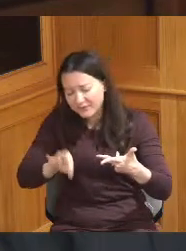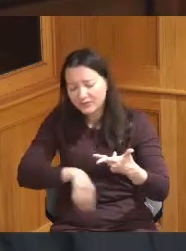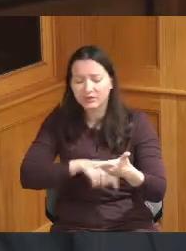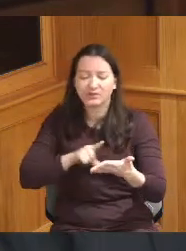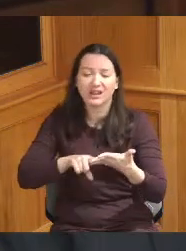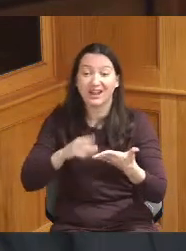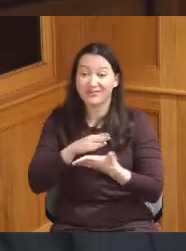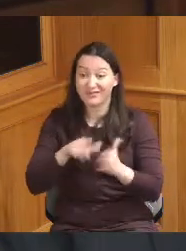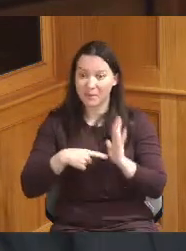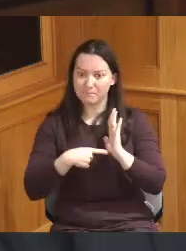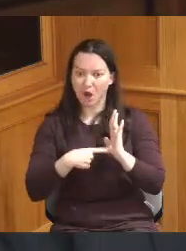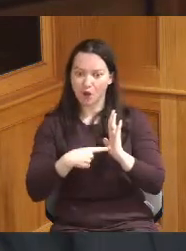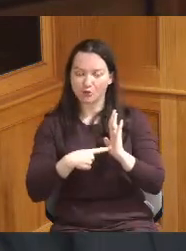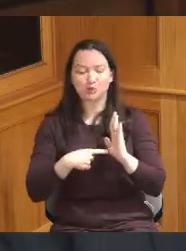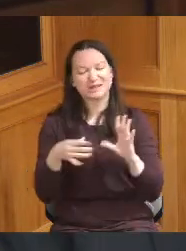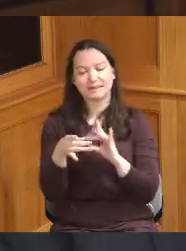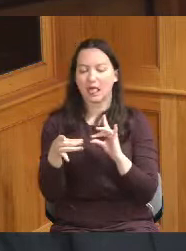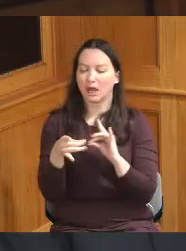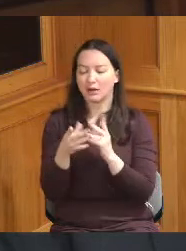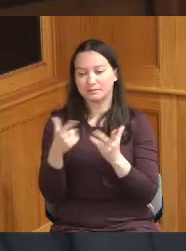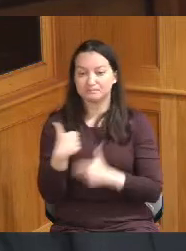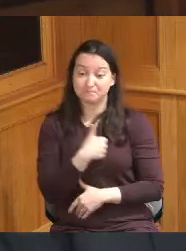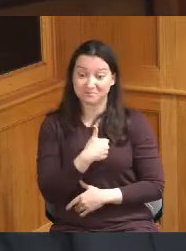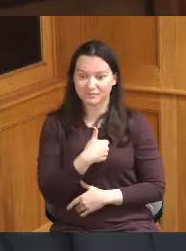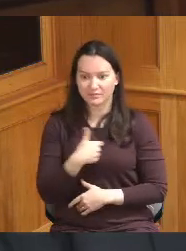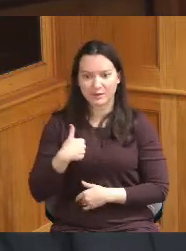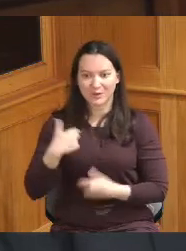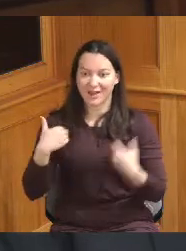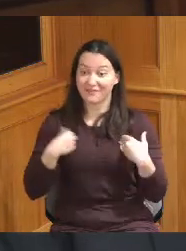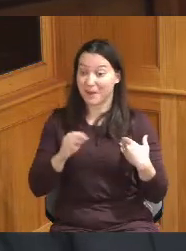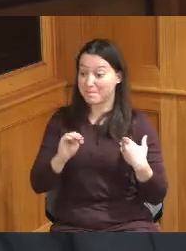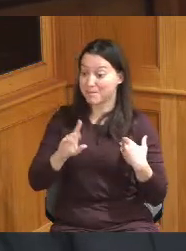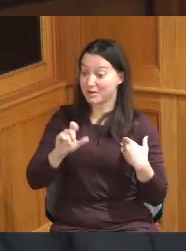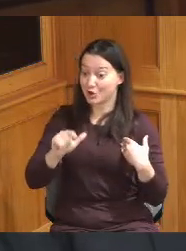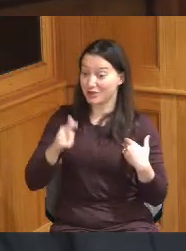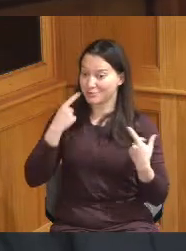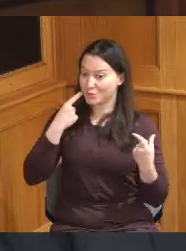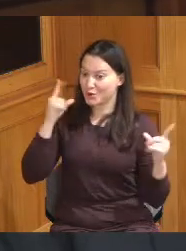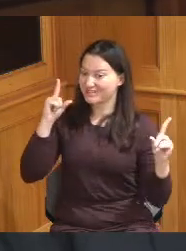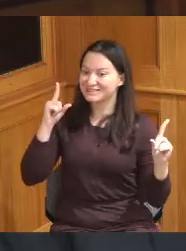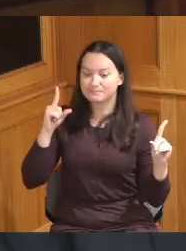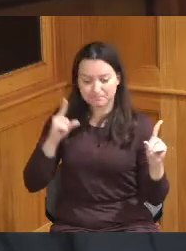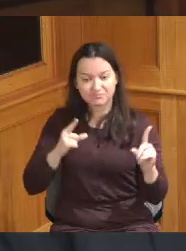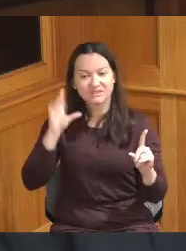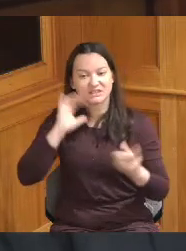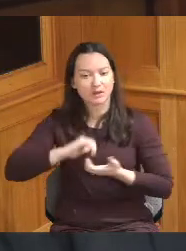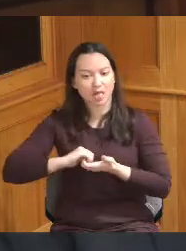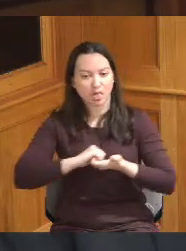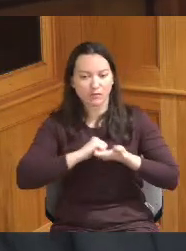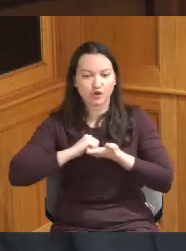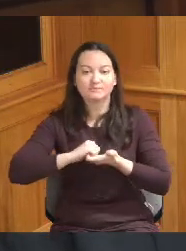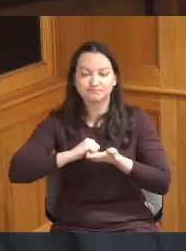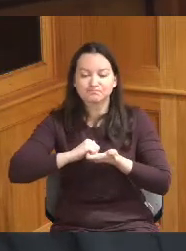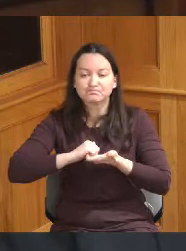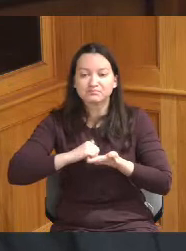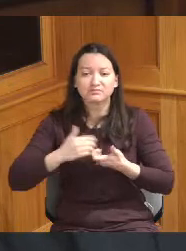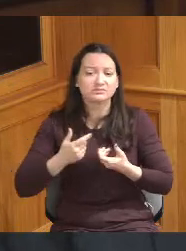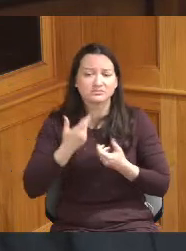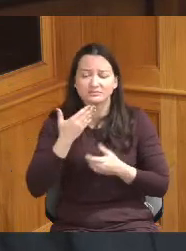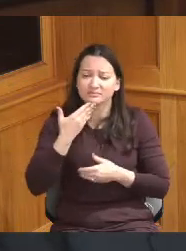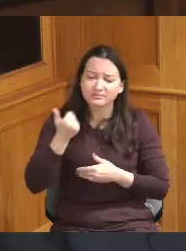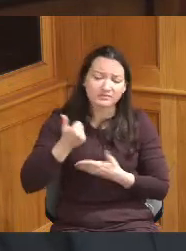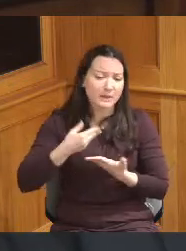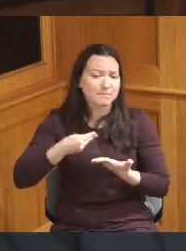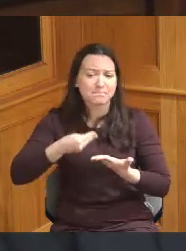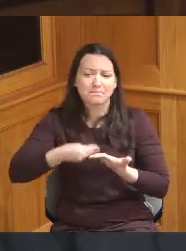got a model, and we say this a lot about ourselves, but it's true, we've got a model that works. It's a collaborative model. We are getting the biggest bang for